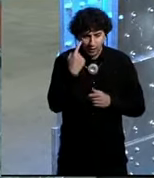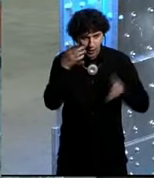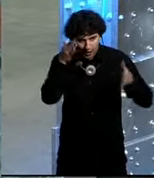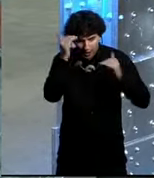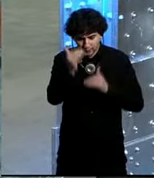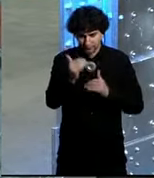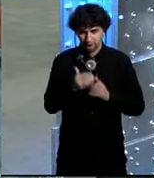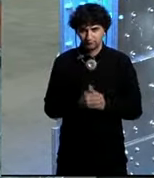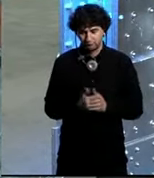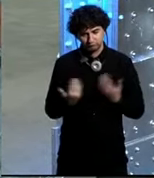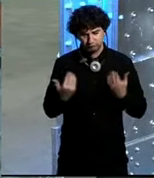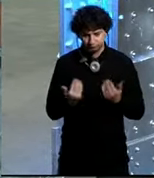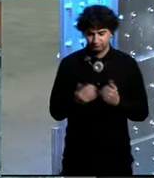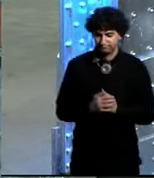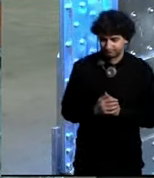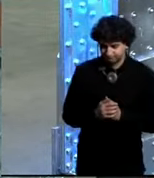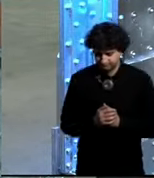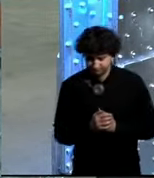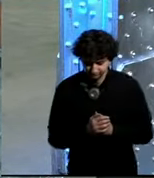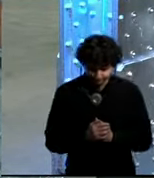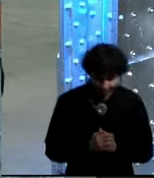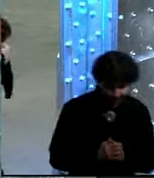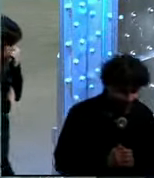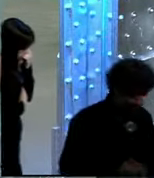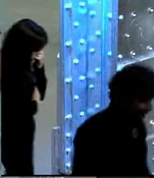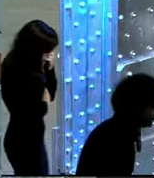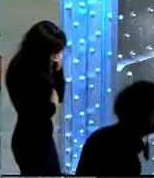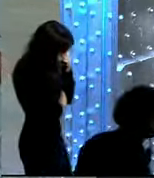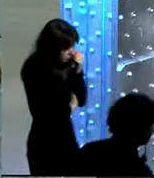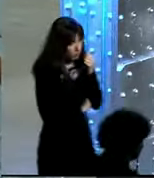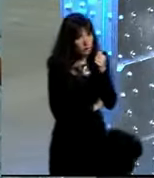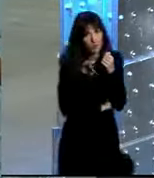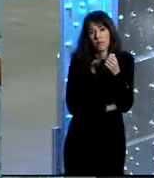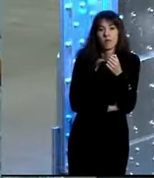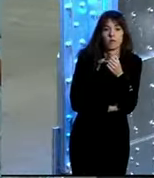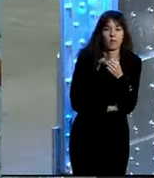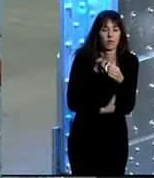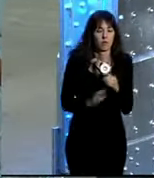that some people use it for social purposes.